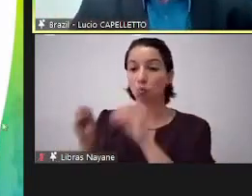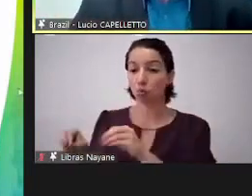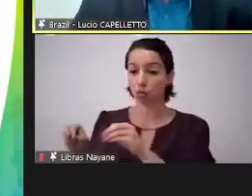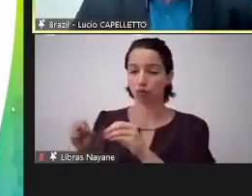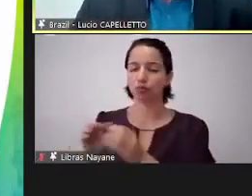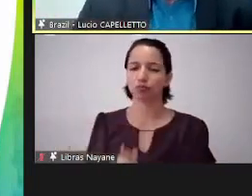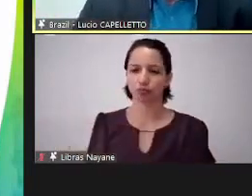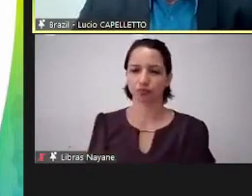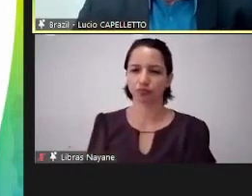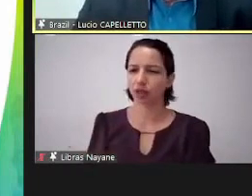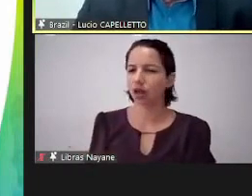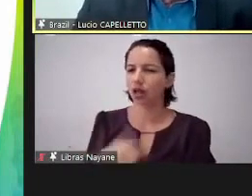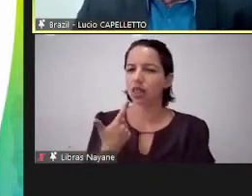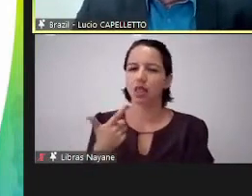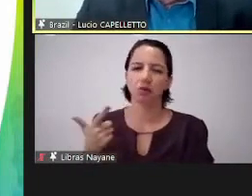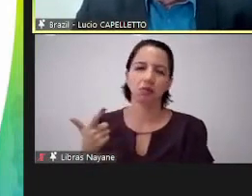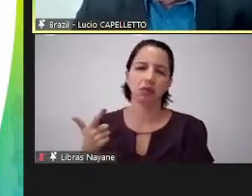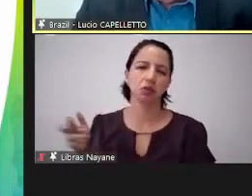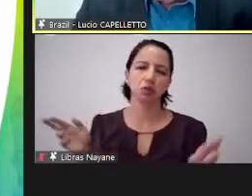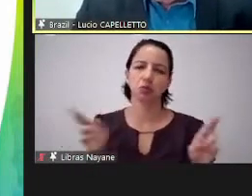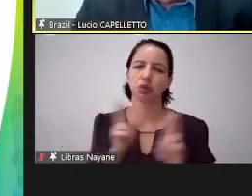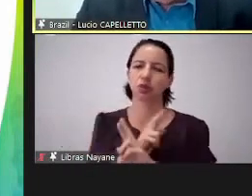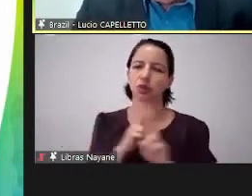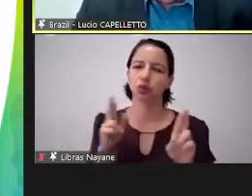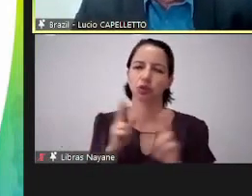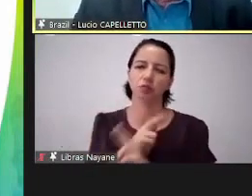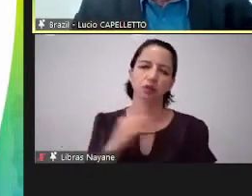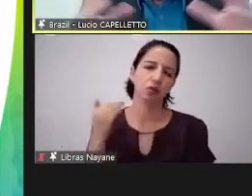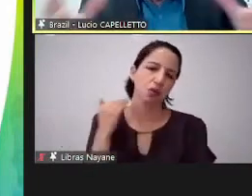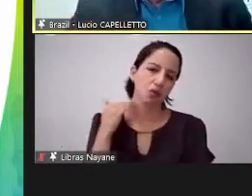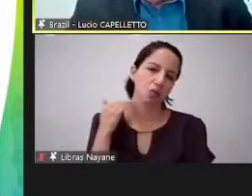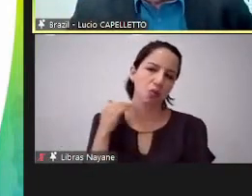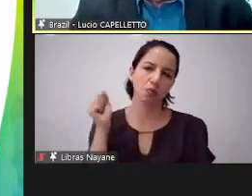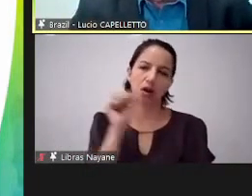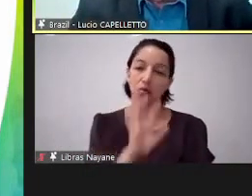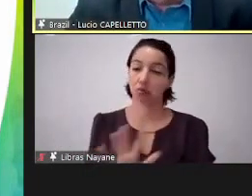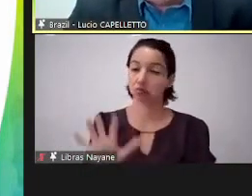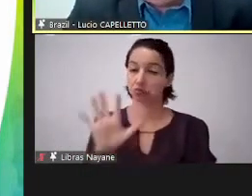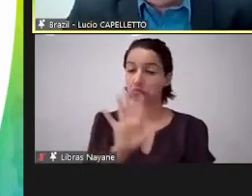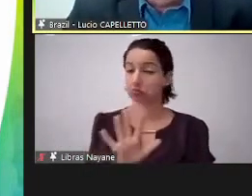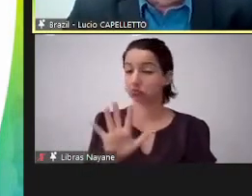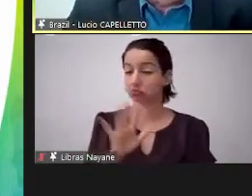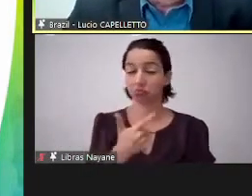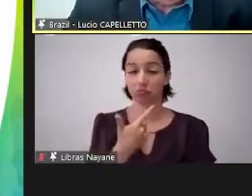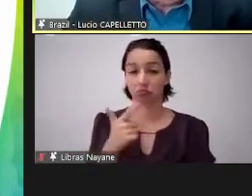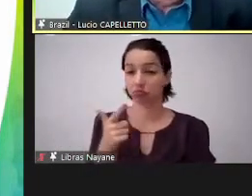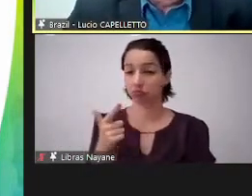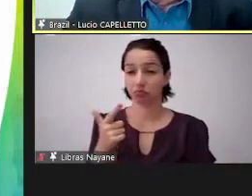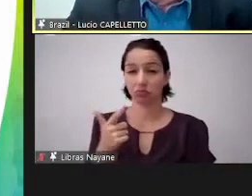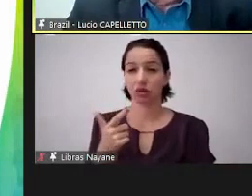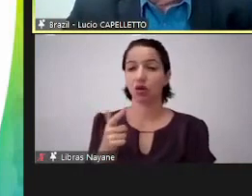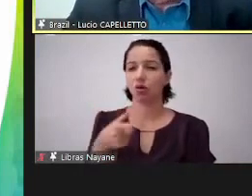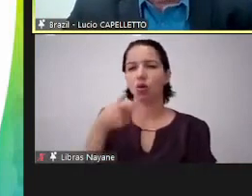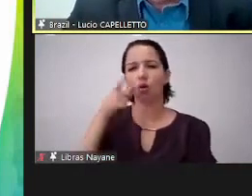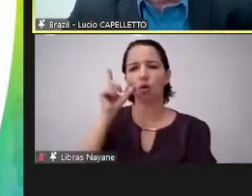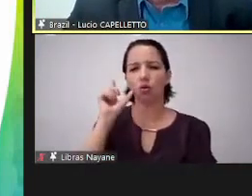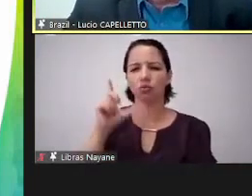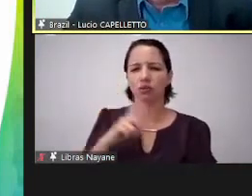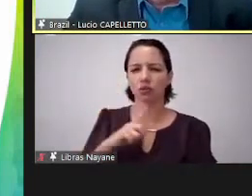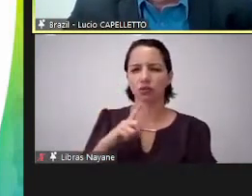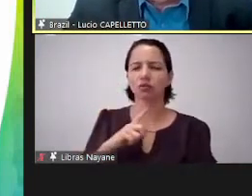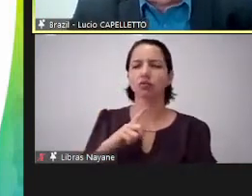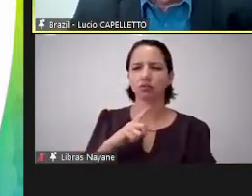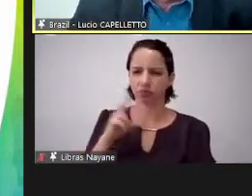Previki was allocated since August. We have relationship with the central